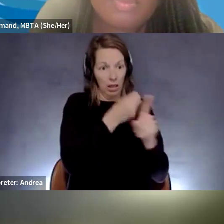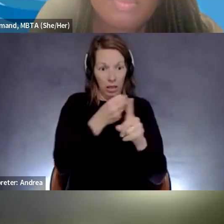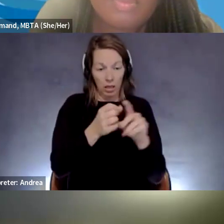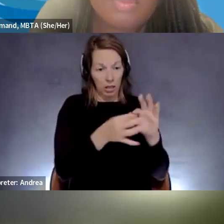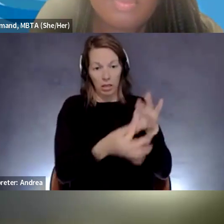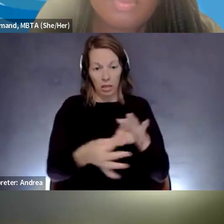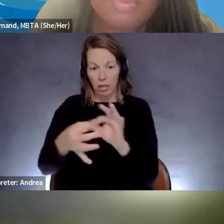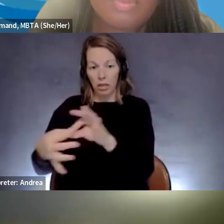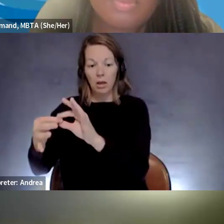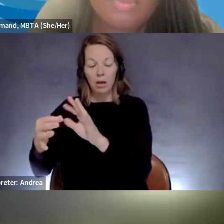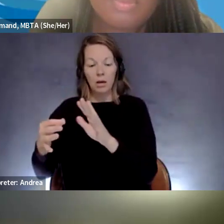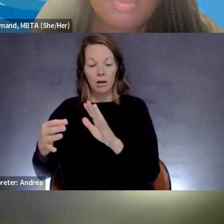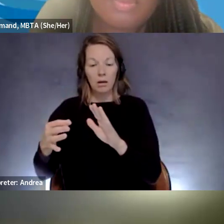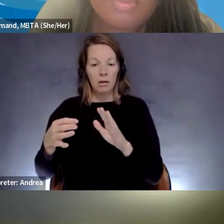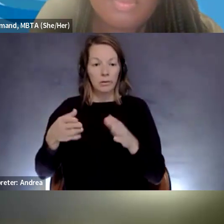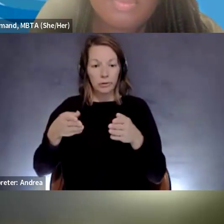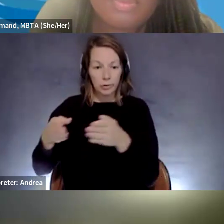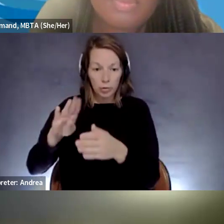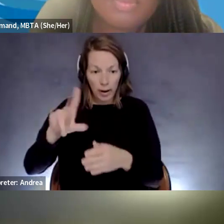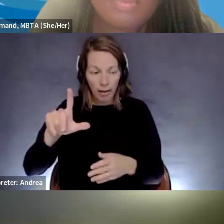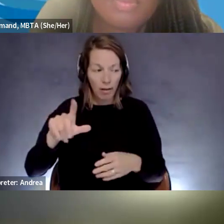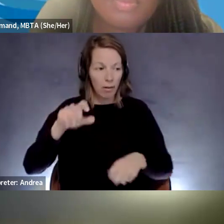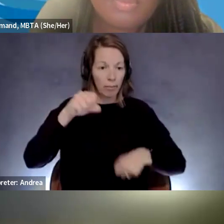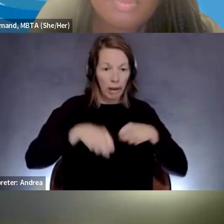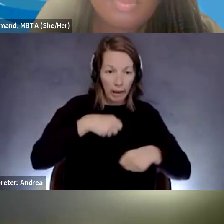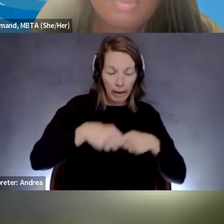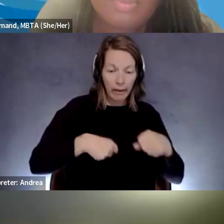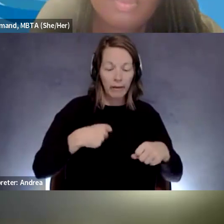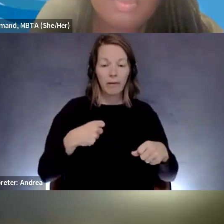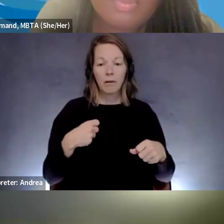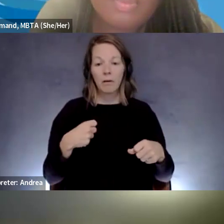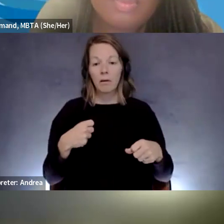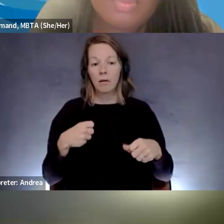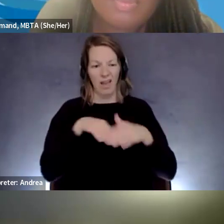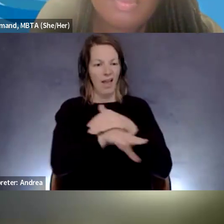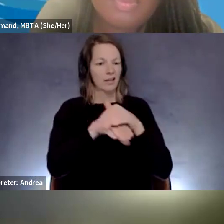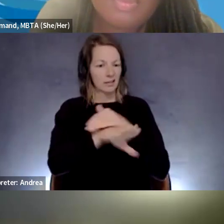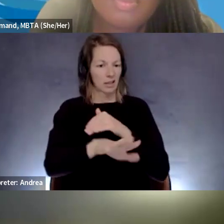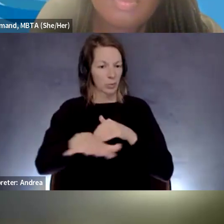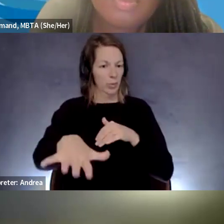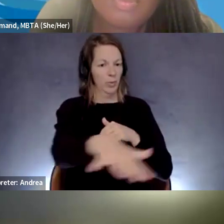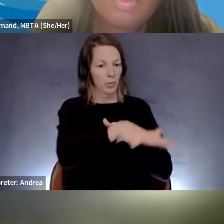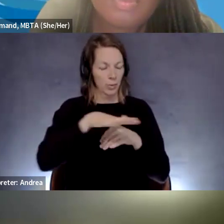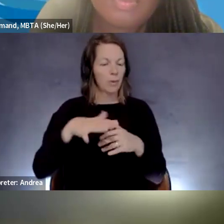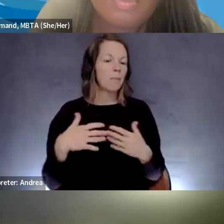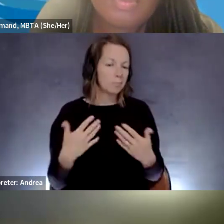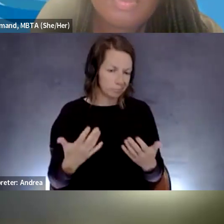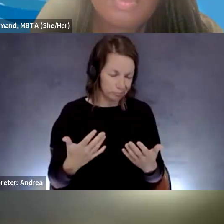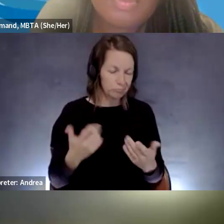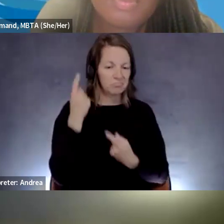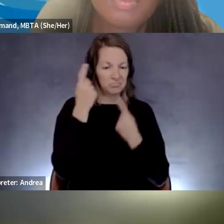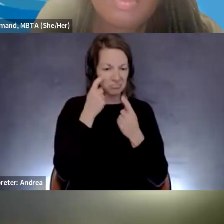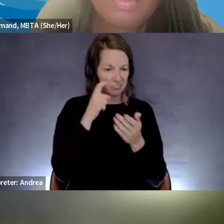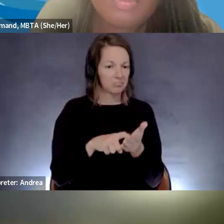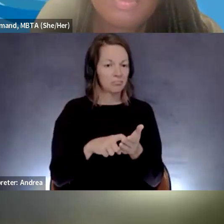the trails and bike and access through there. That's definitely something that's been considered in our